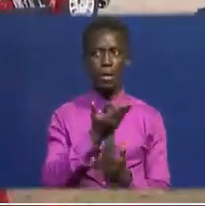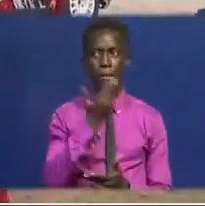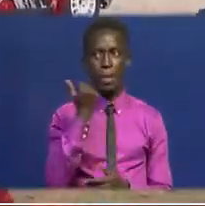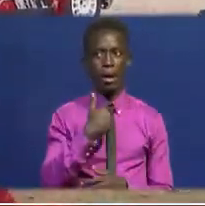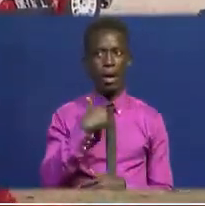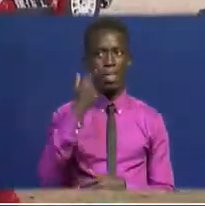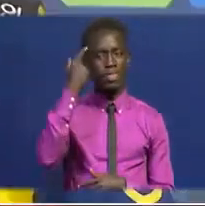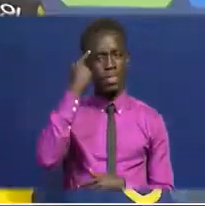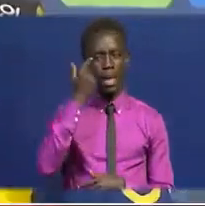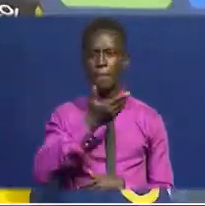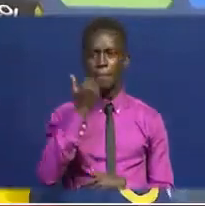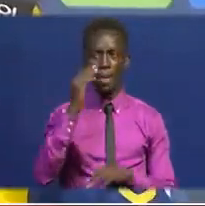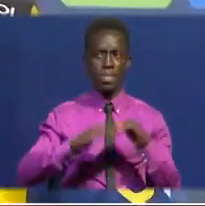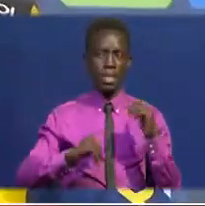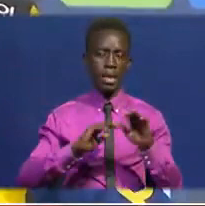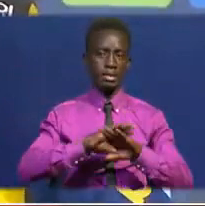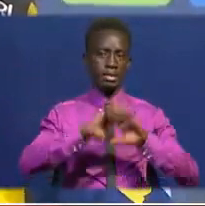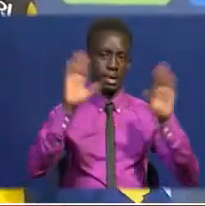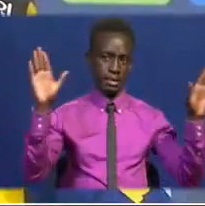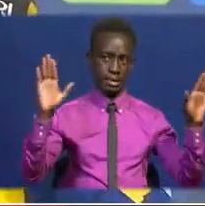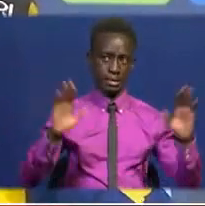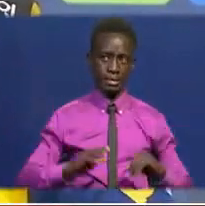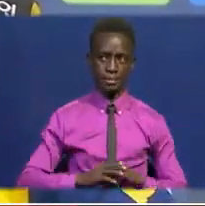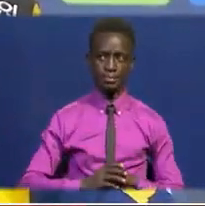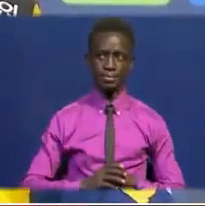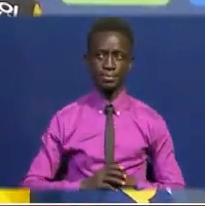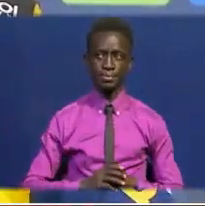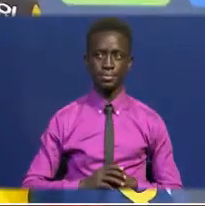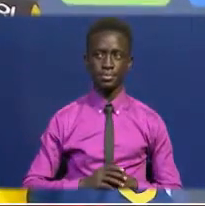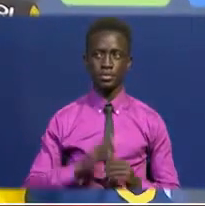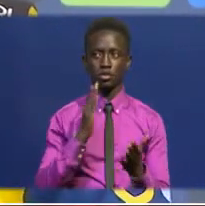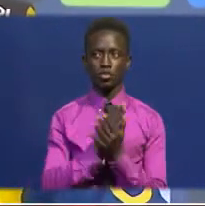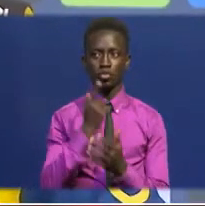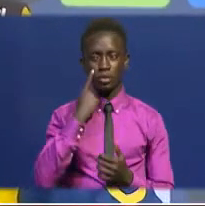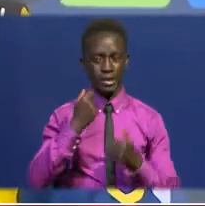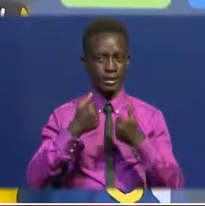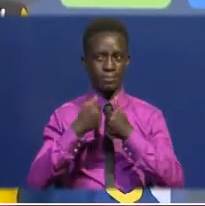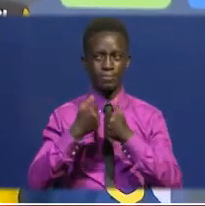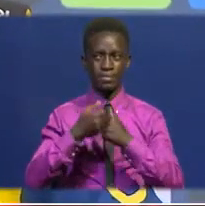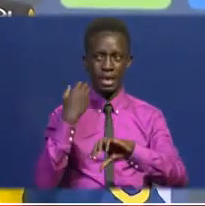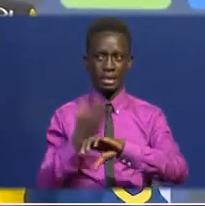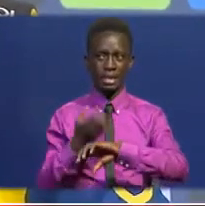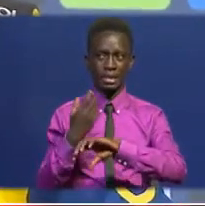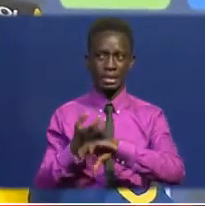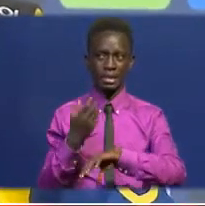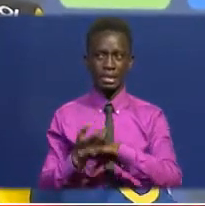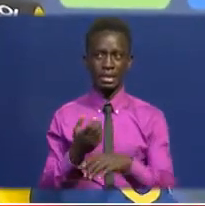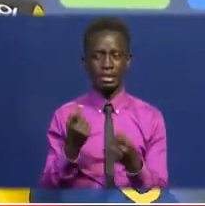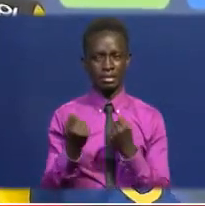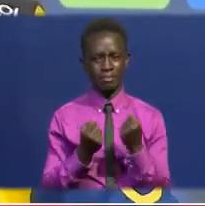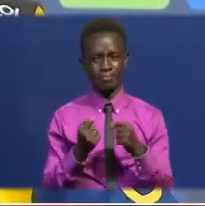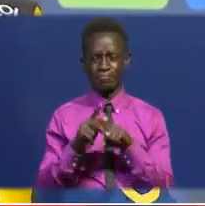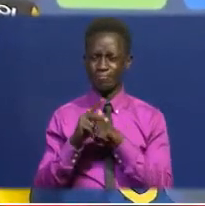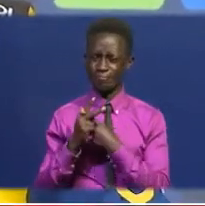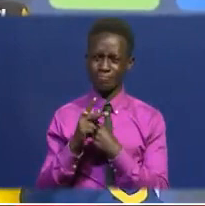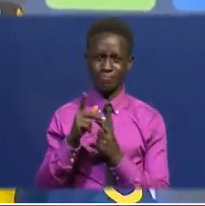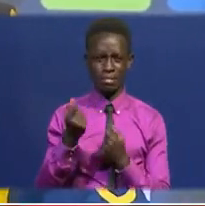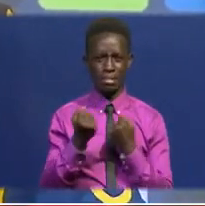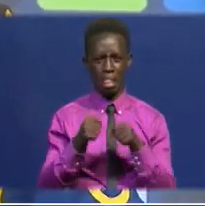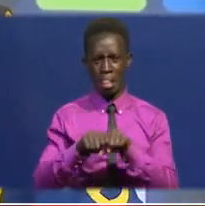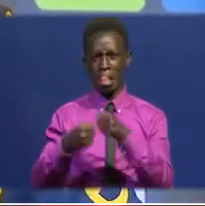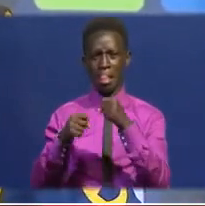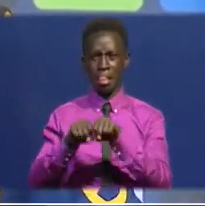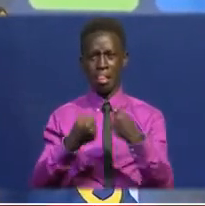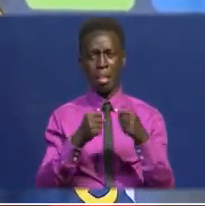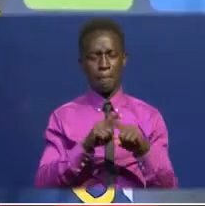I did in the daylight. After Recce, you know, some stages are quite tough and they're very car breaker. So our plan